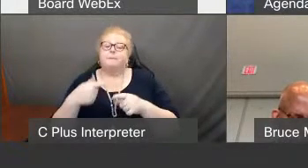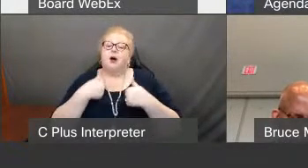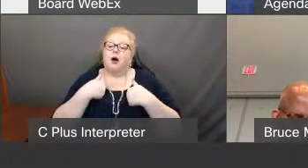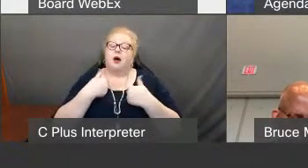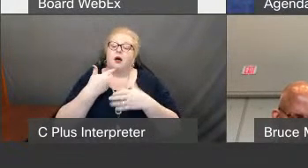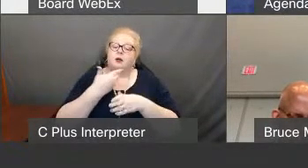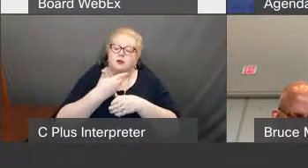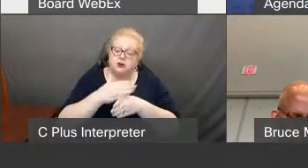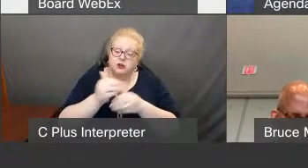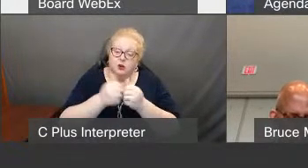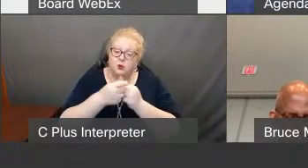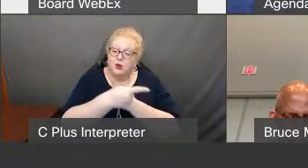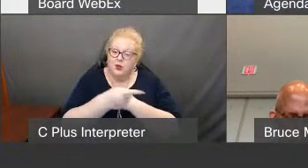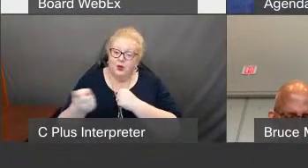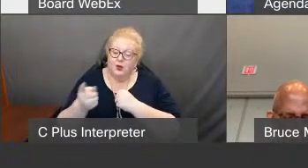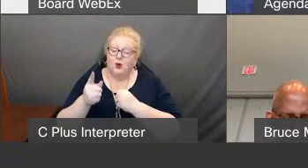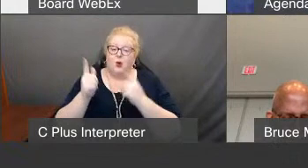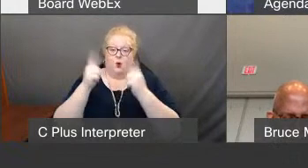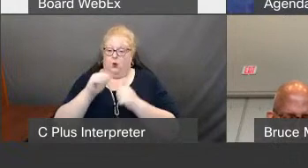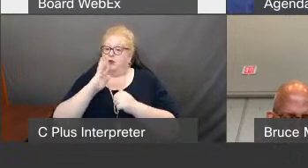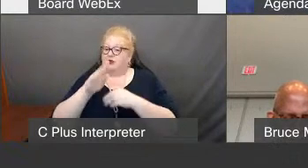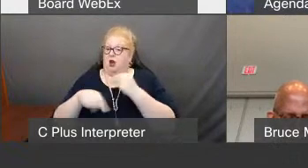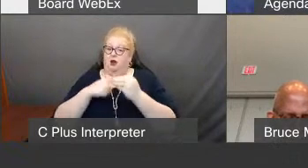these ineligible uses, because a lot of people,